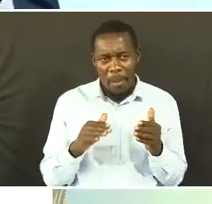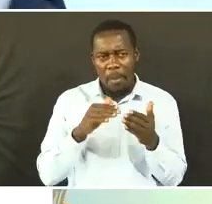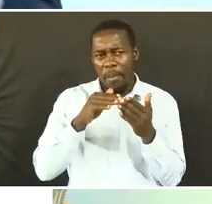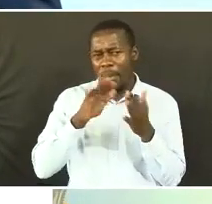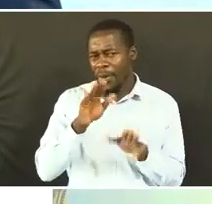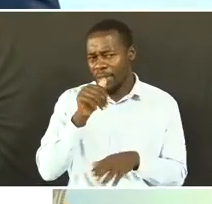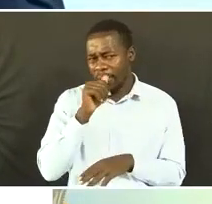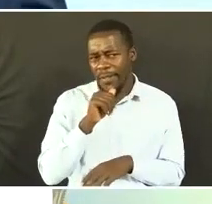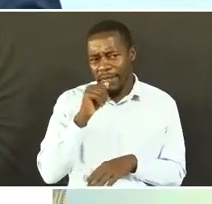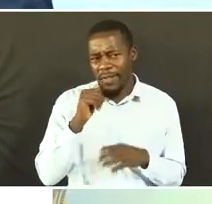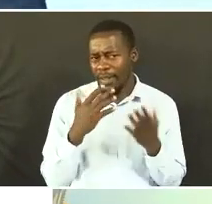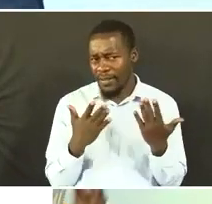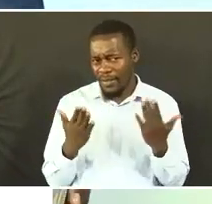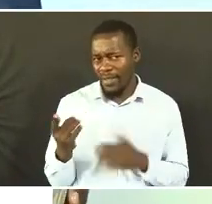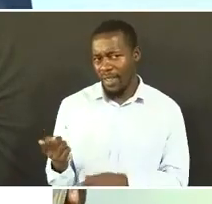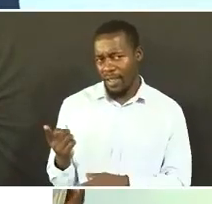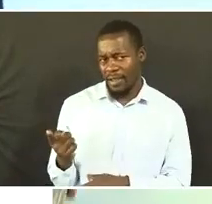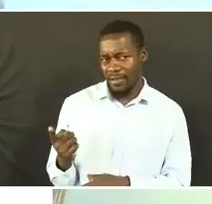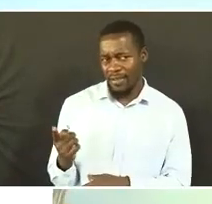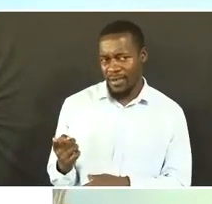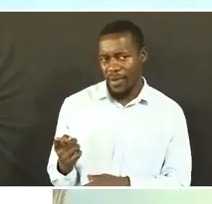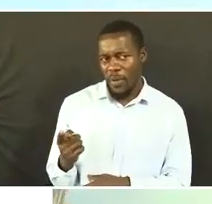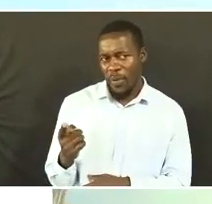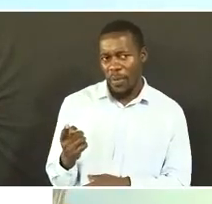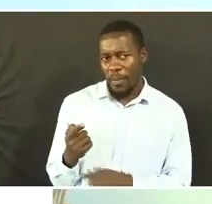We don't know, but we must examine, because